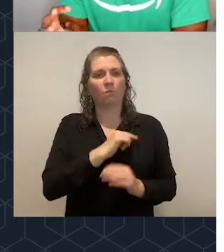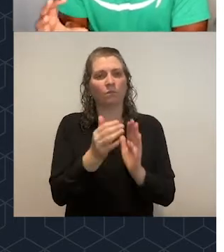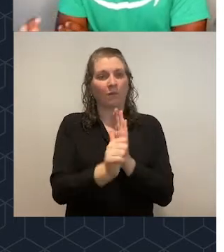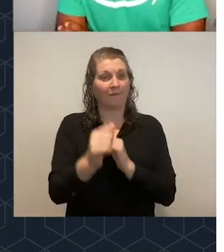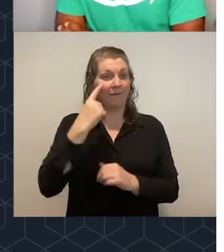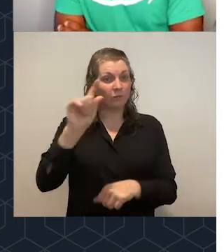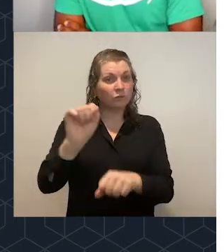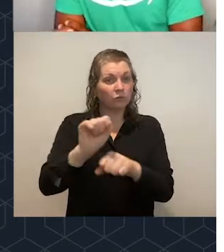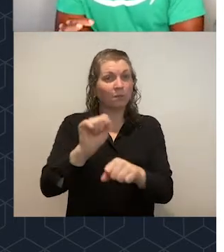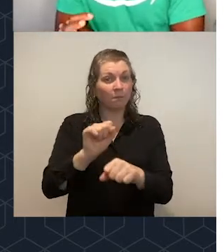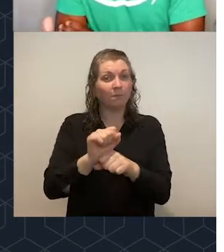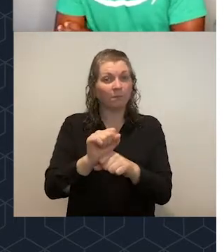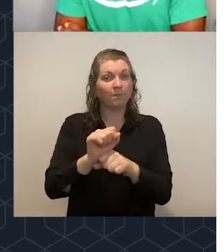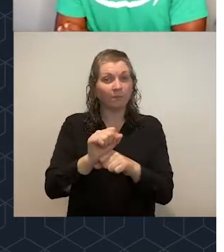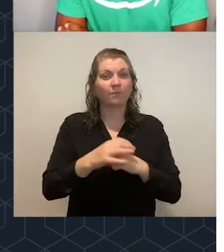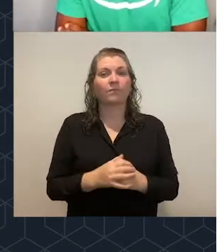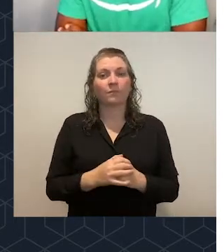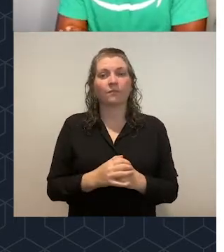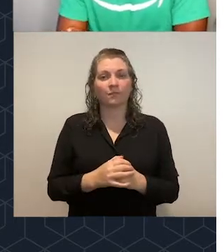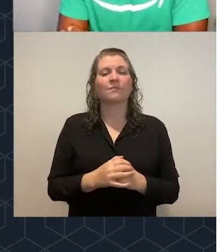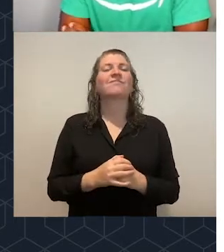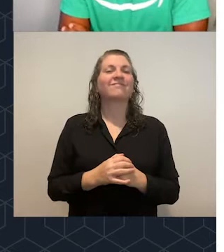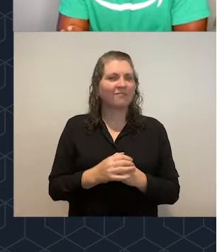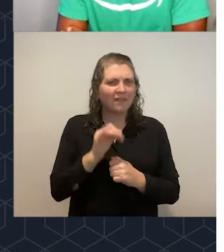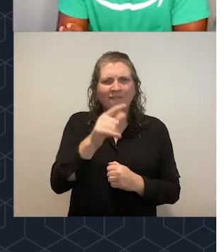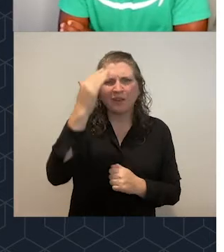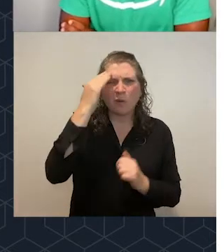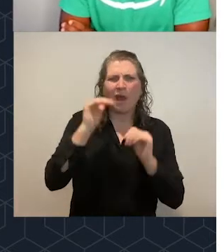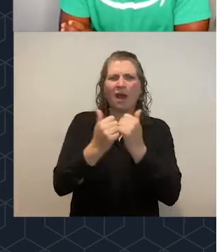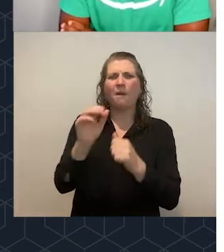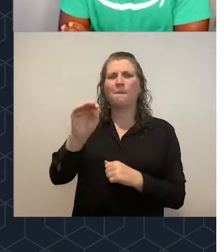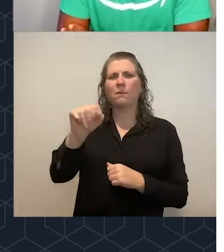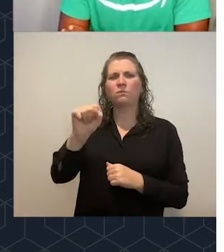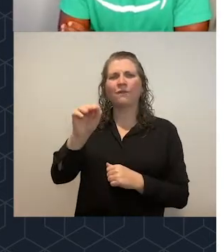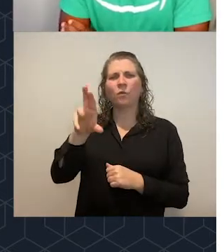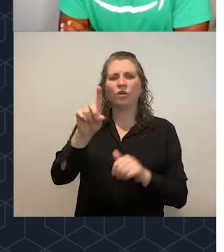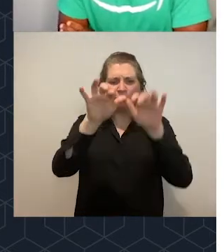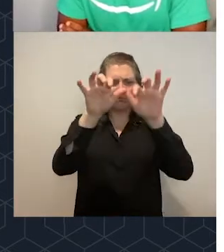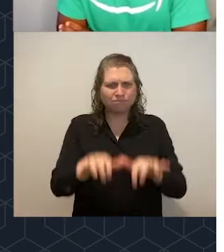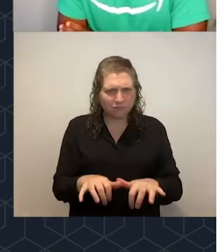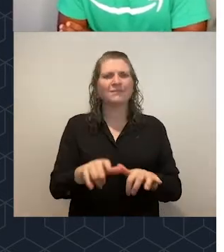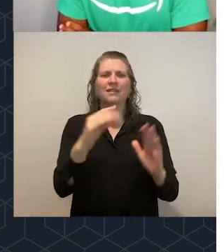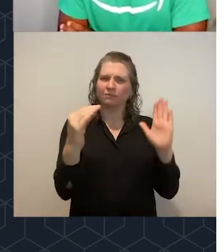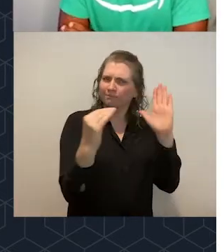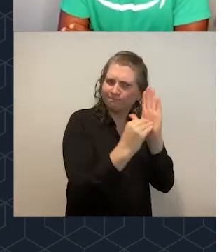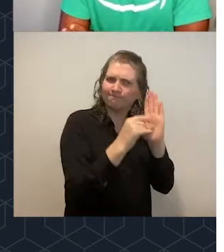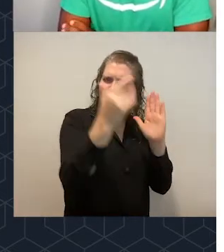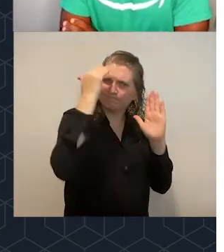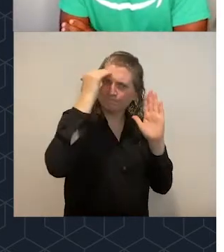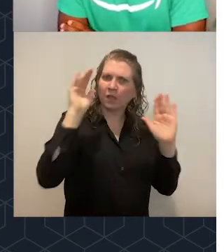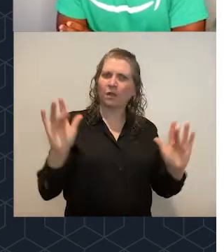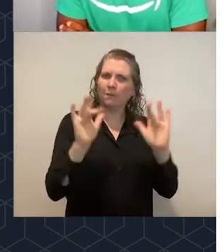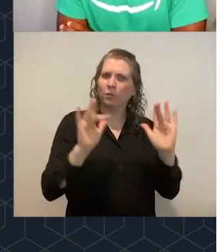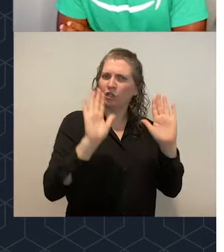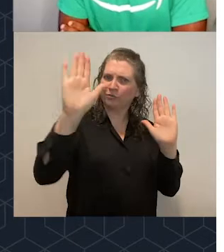really telling that story in a customizable way by working backwards of the job description. Looking at the basic qualifications, looking at the